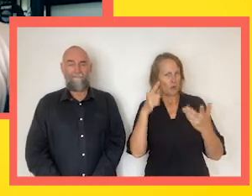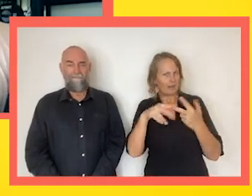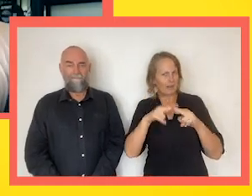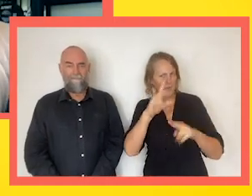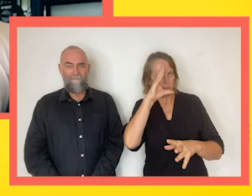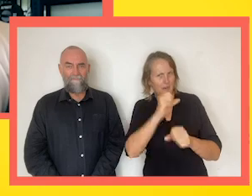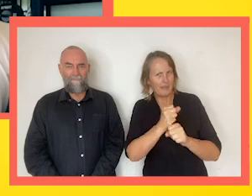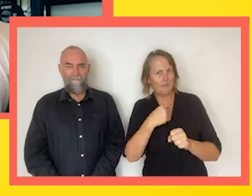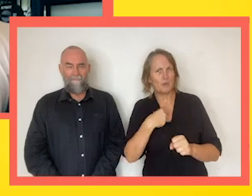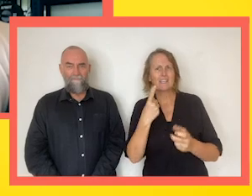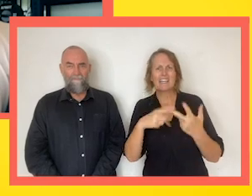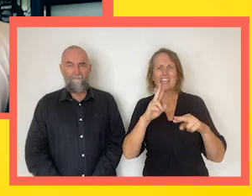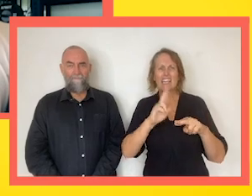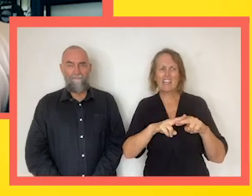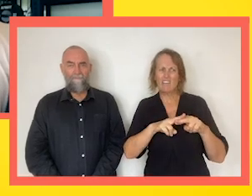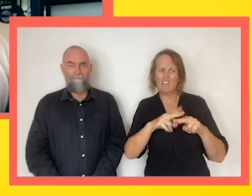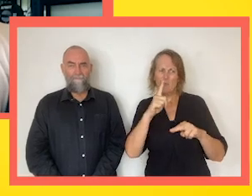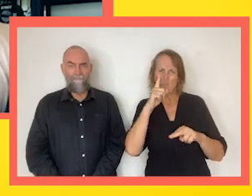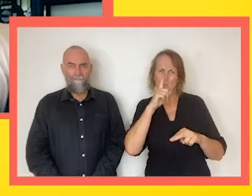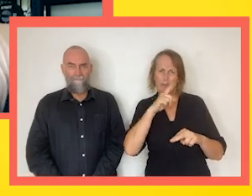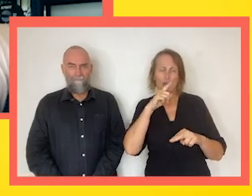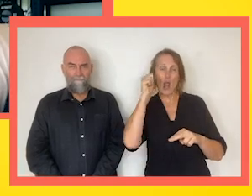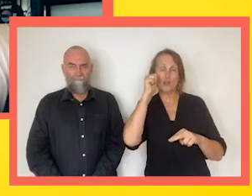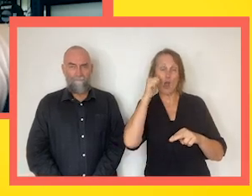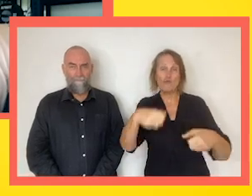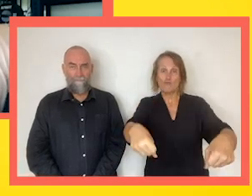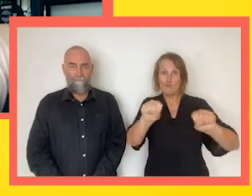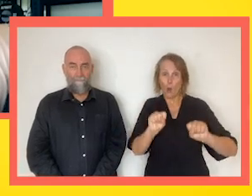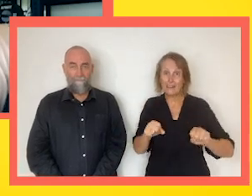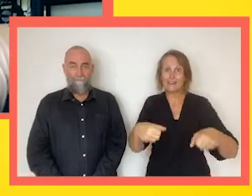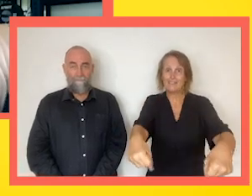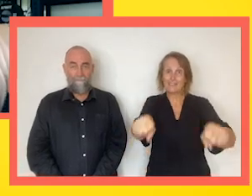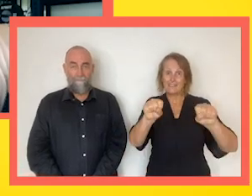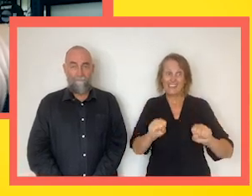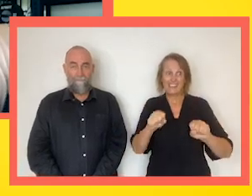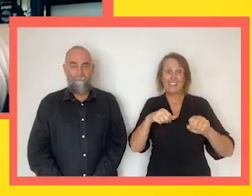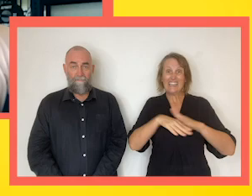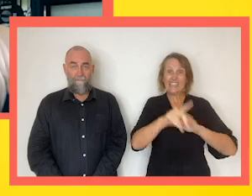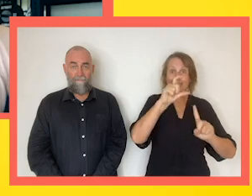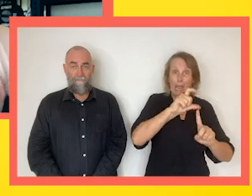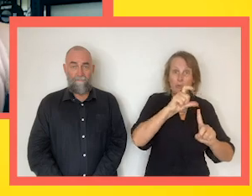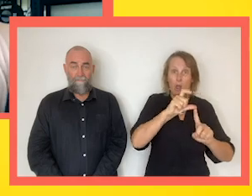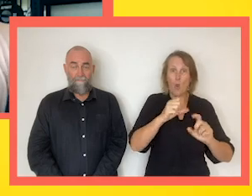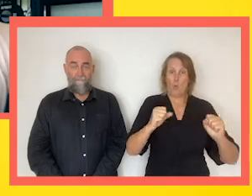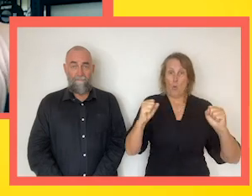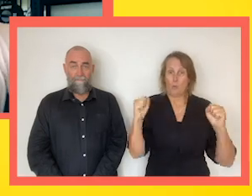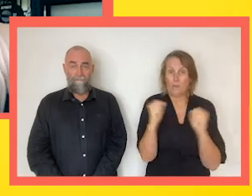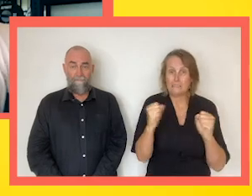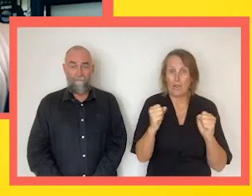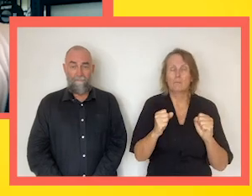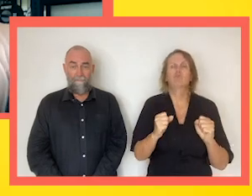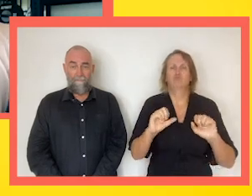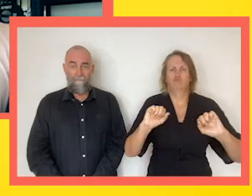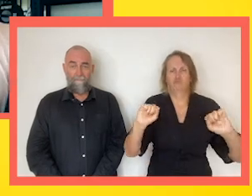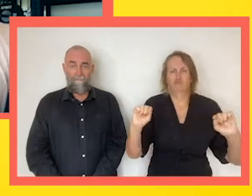then, because I think anyone wants to get out of Canberra, because I know rowing on the water in the middle of winter in Canberra, anyone wants to get out of there.